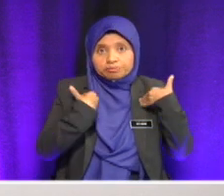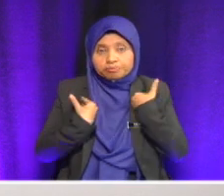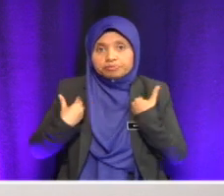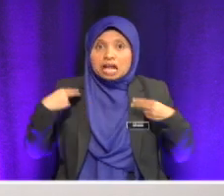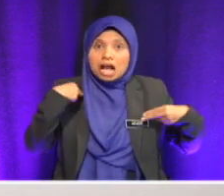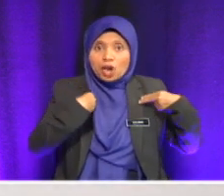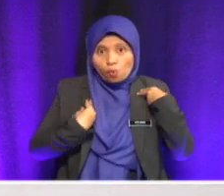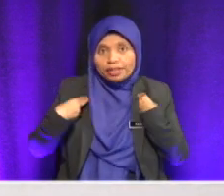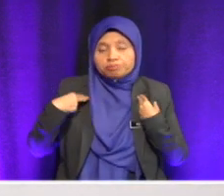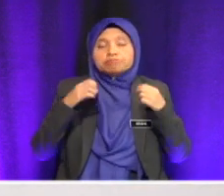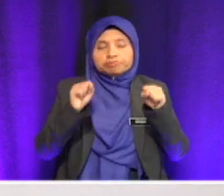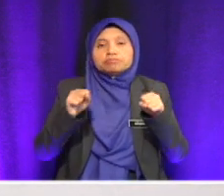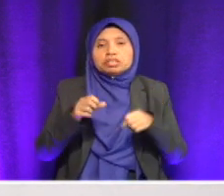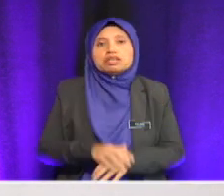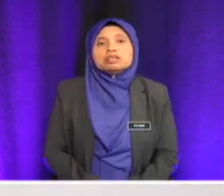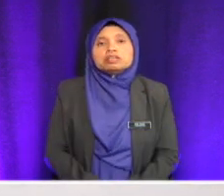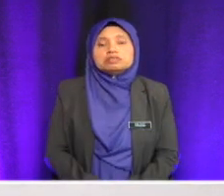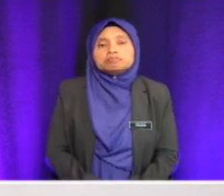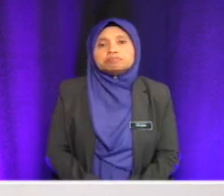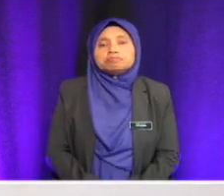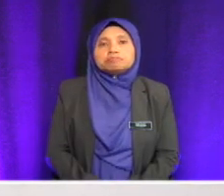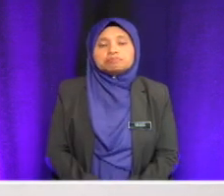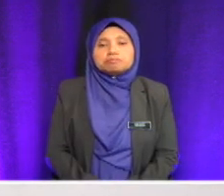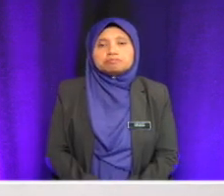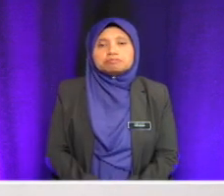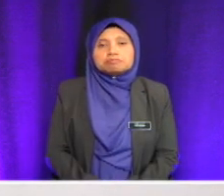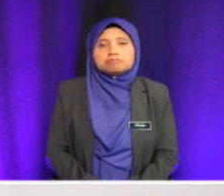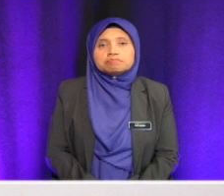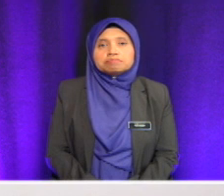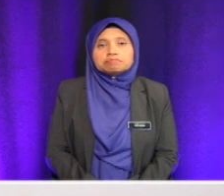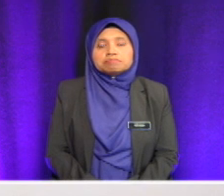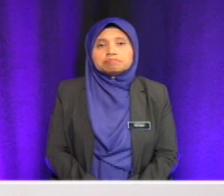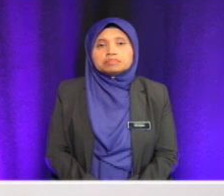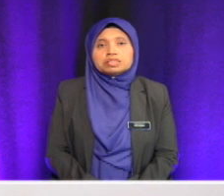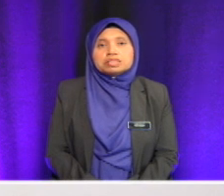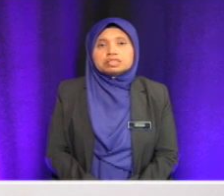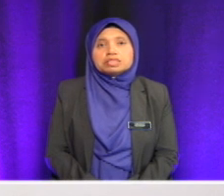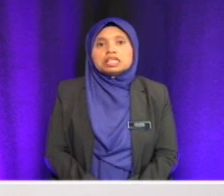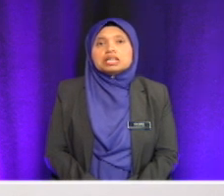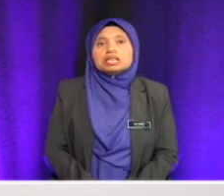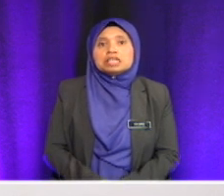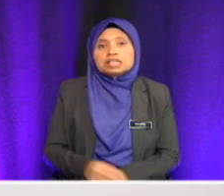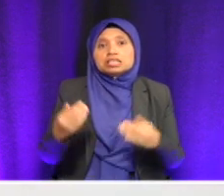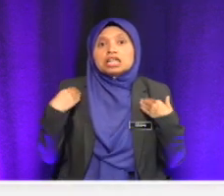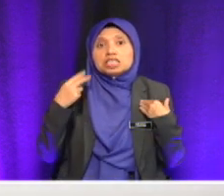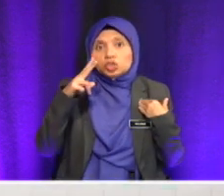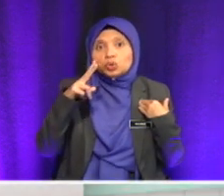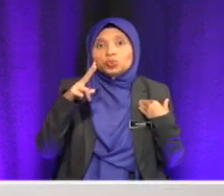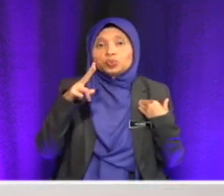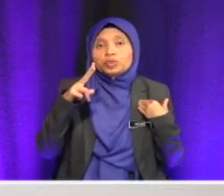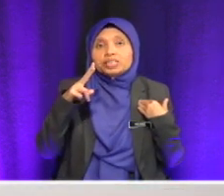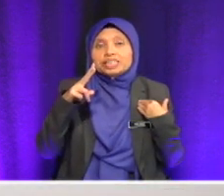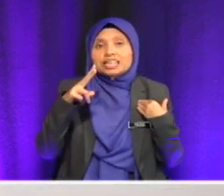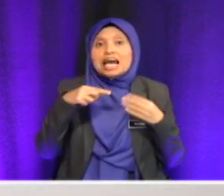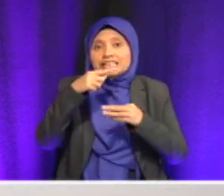Anne, what is it that you know about animals? I found two amazing facts about animals. Oh, wow, too.